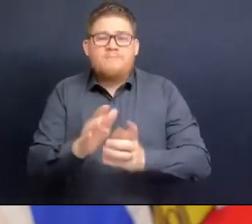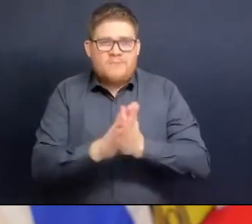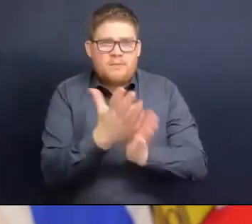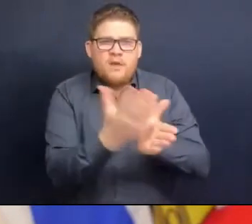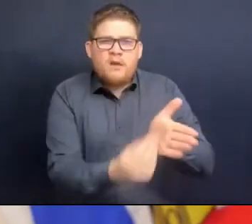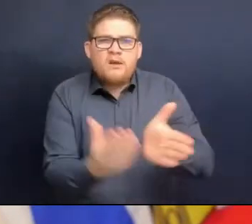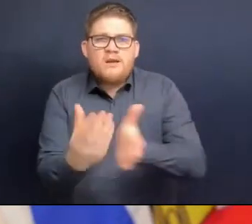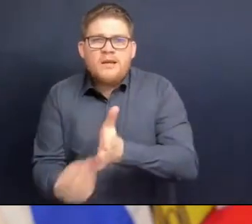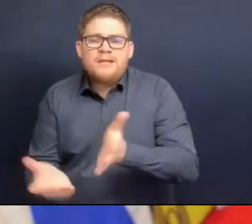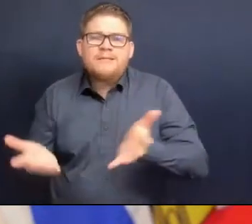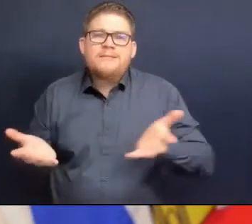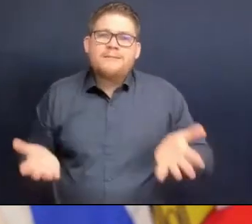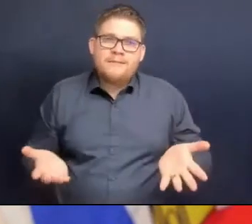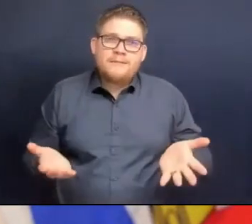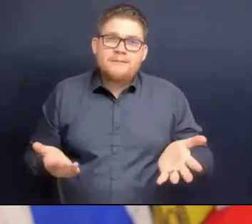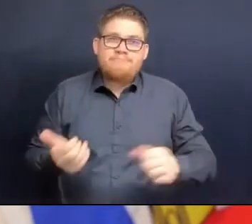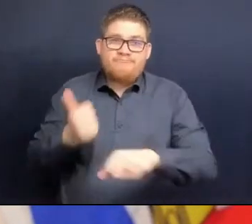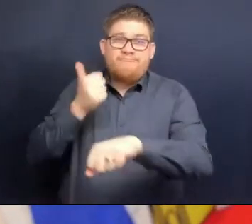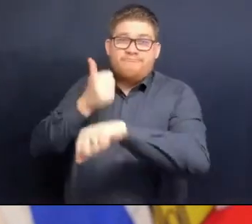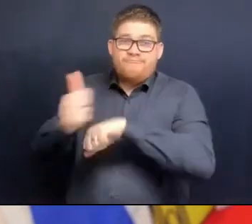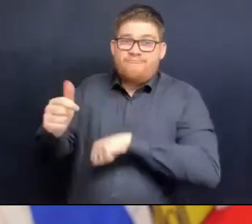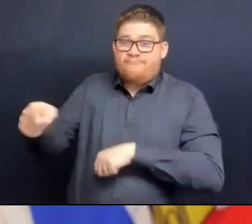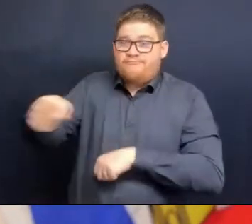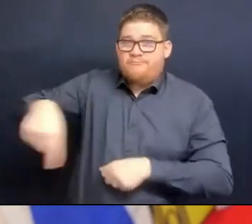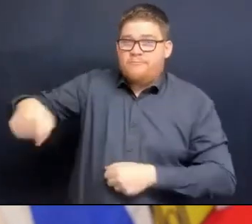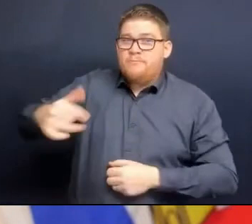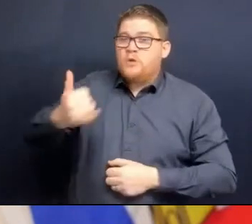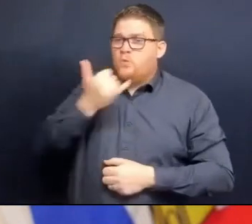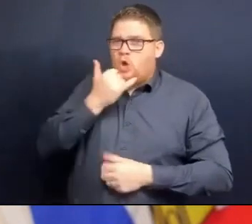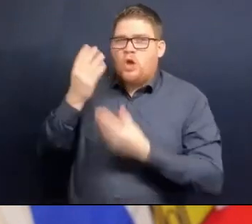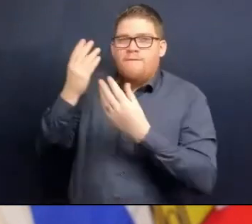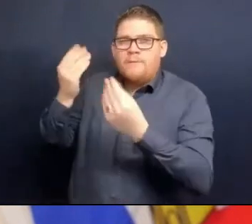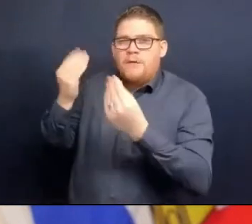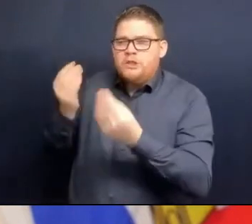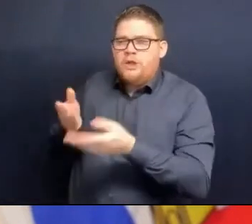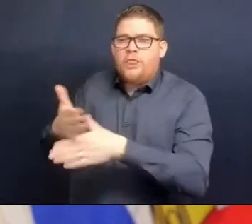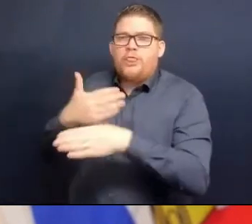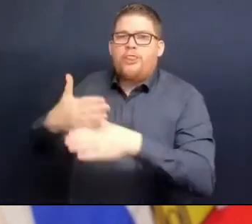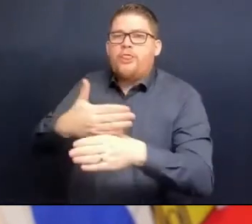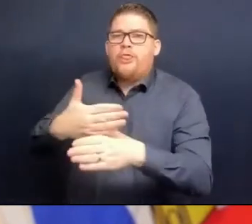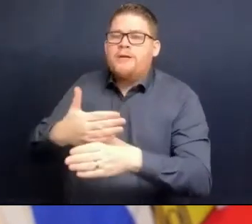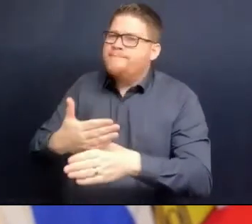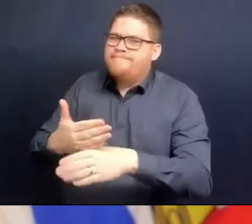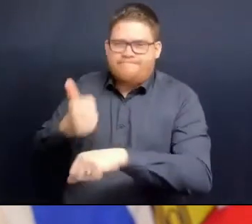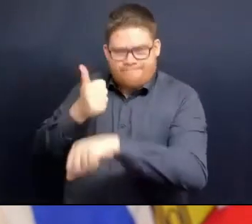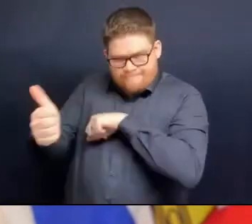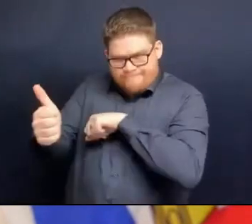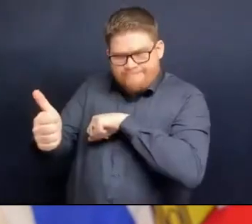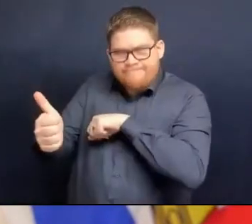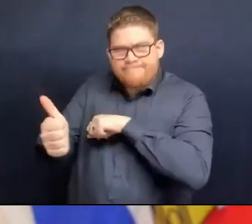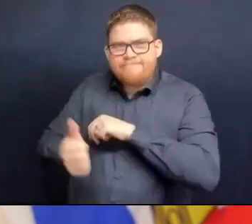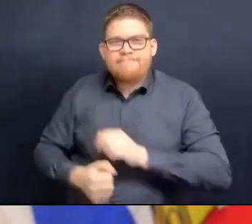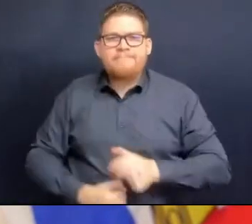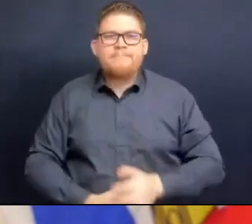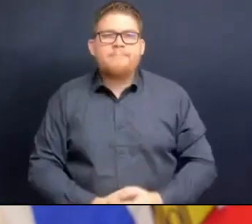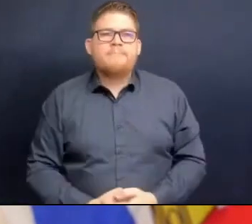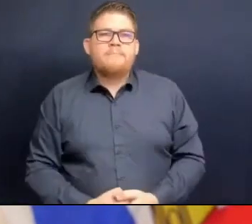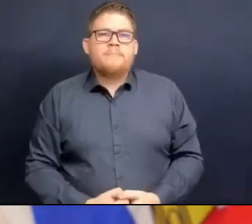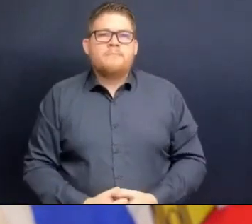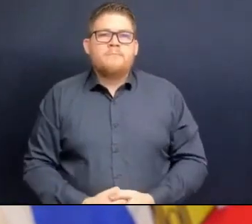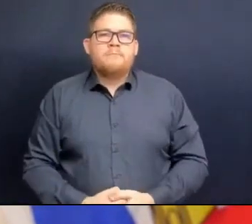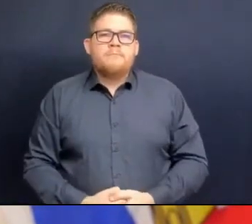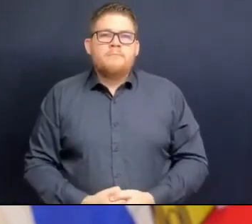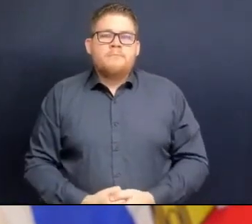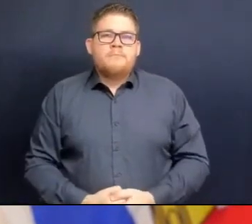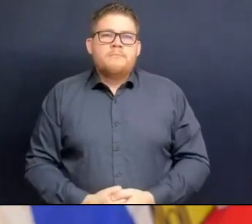people. And I put that squarely at the hands of people who are spreading this type of misinformation. So yes, you can see that